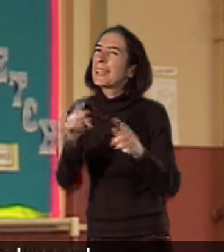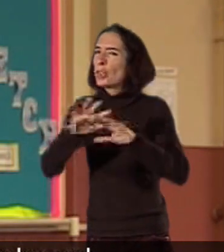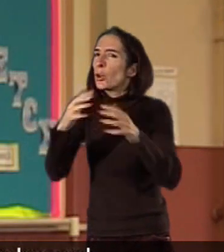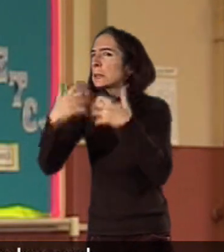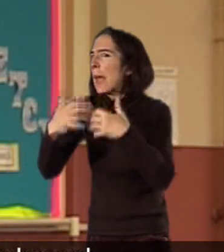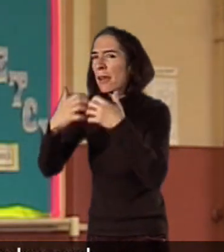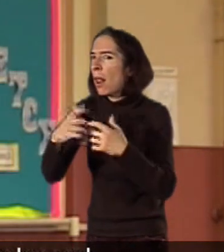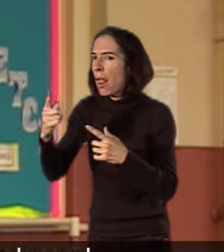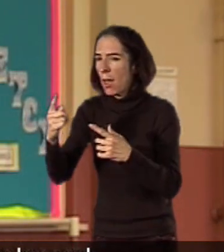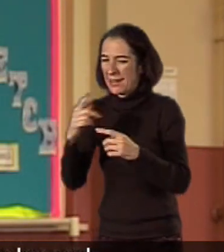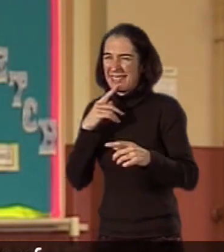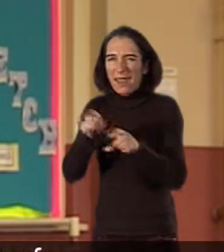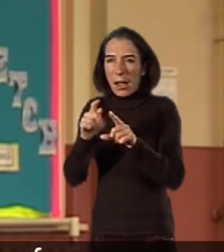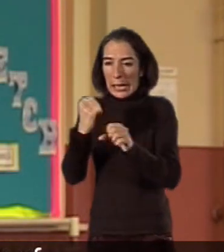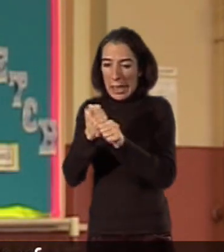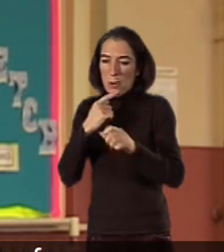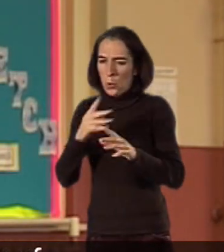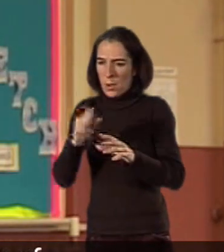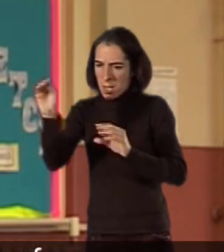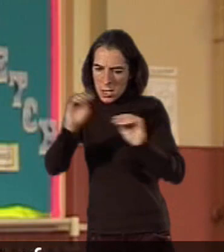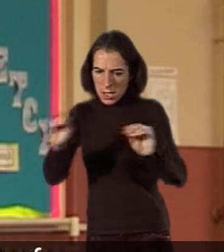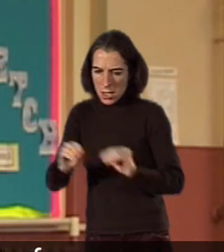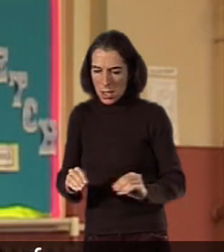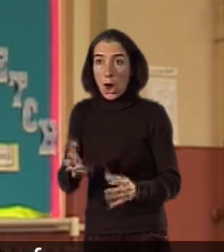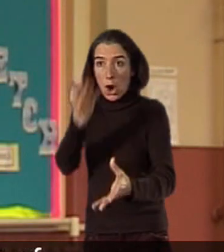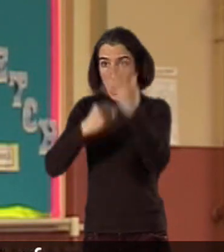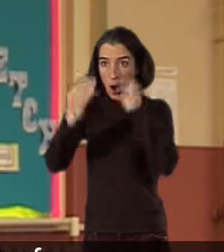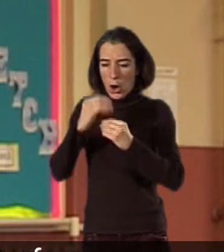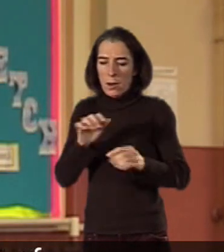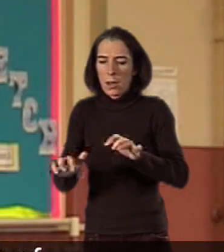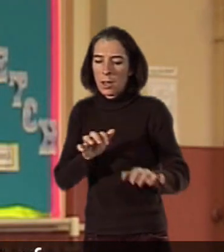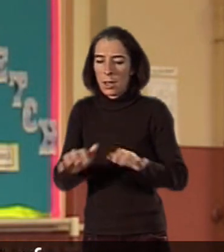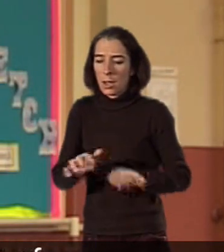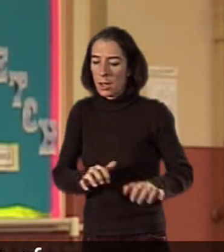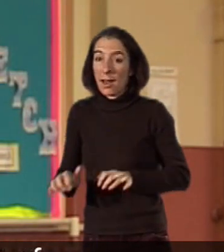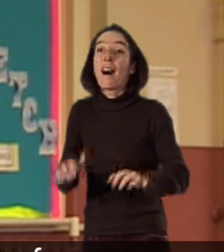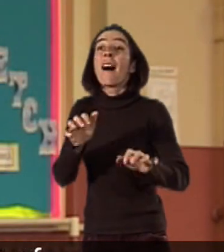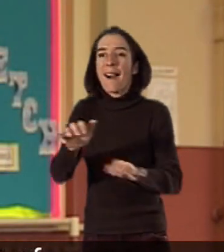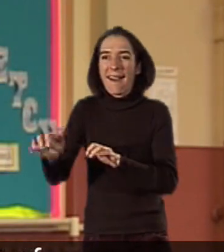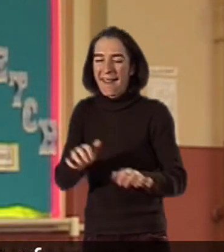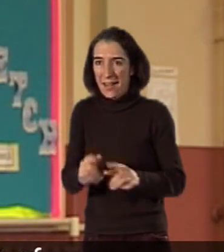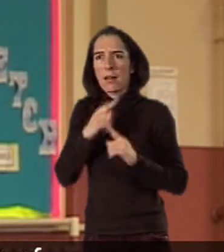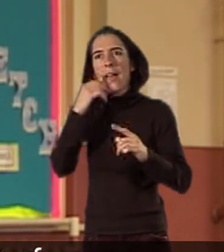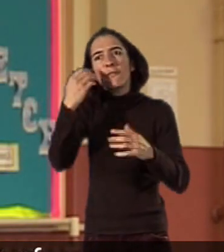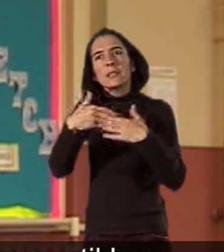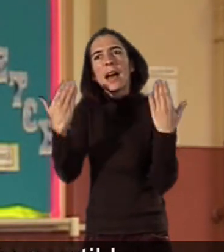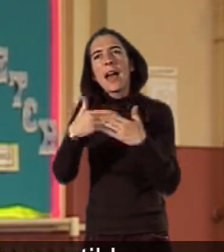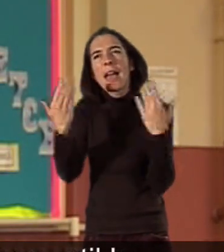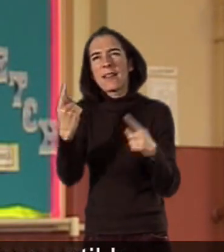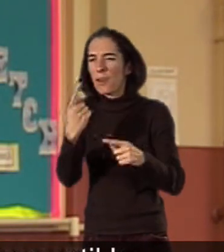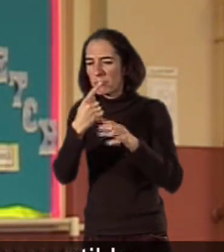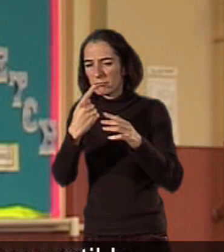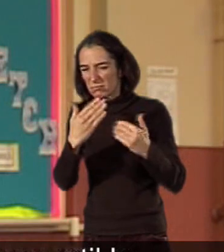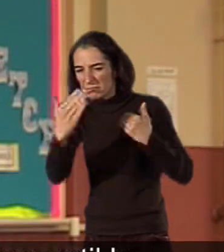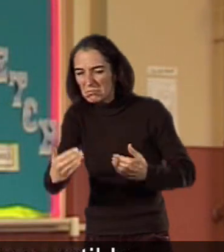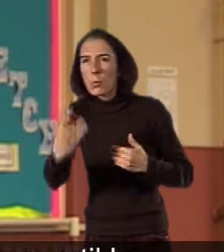non-technical jigsaw puzzle, basically, a mock-up of a keyboard. And Dominic had that on his IEP, and he did that every day for a term or so until he